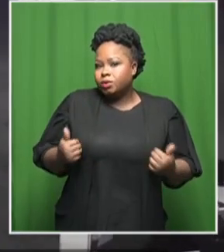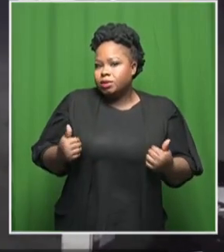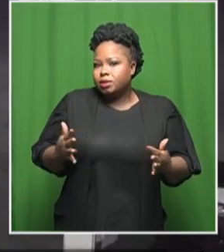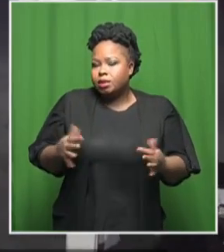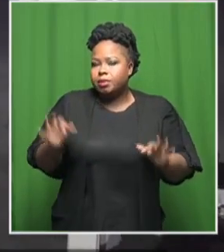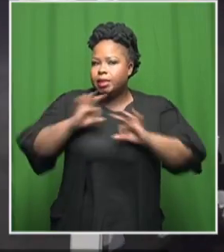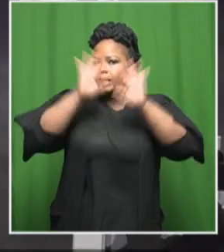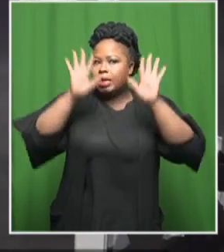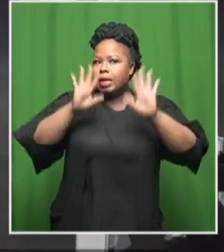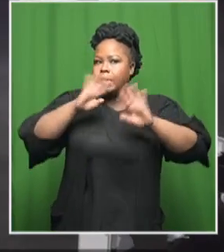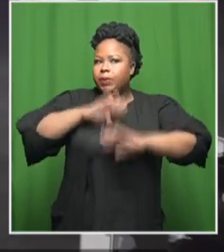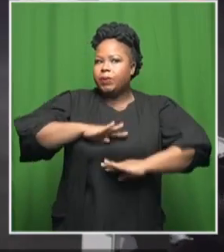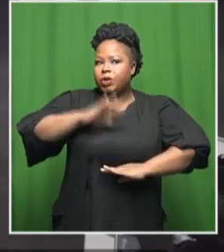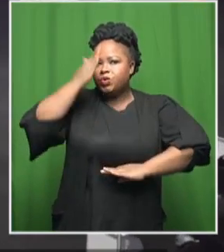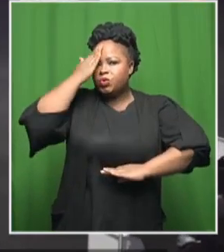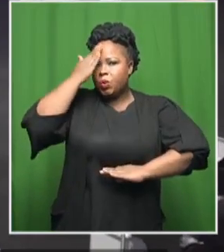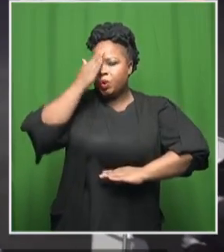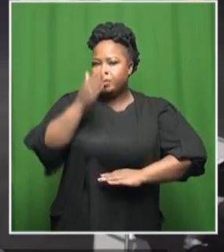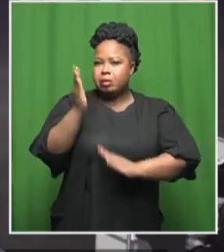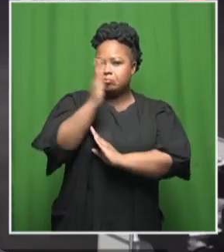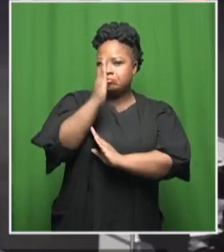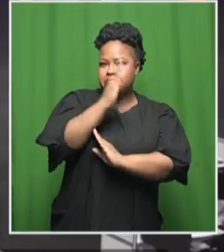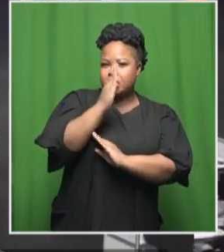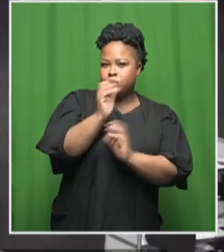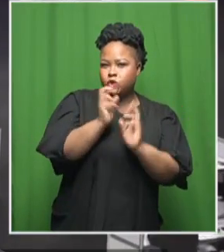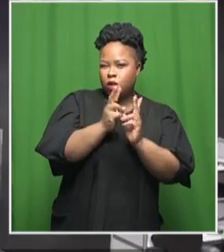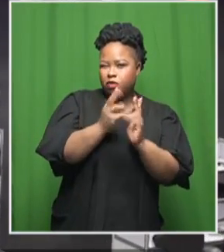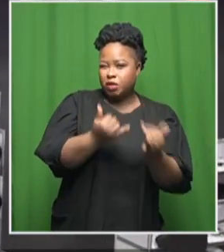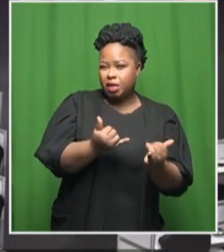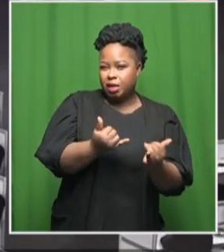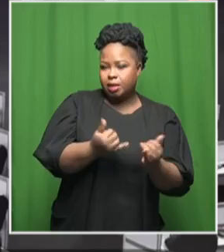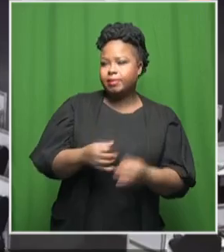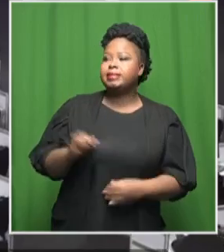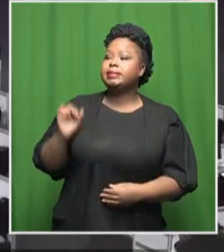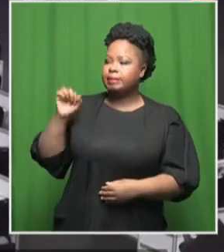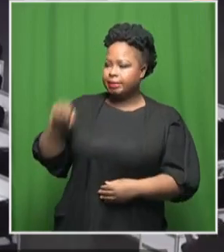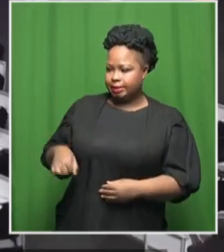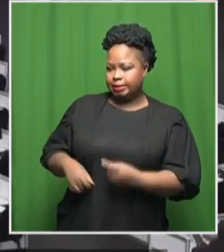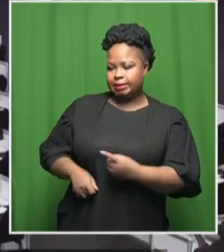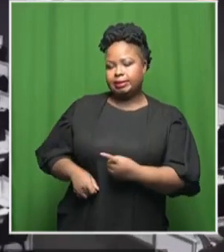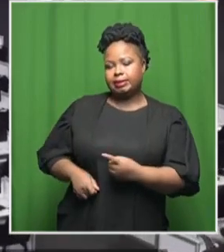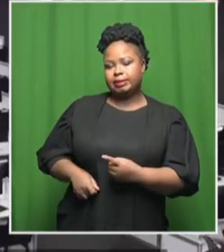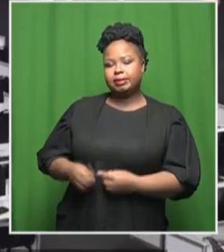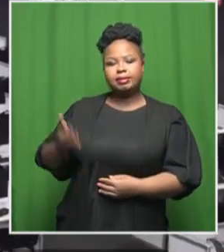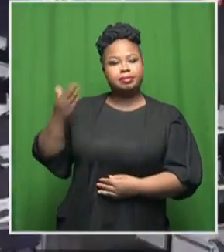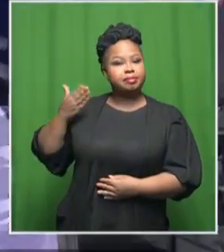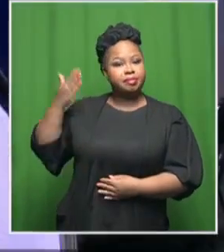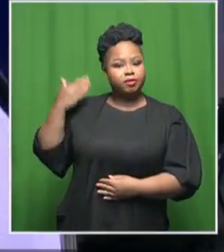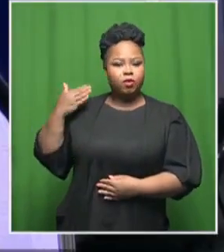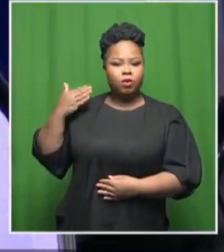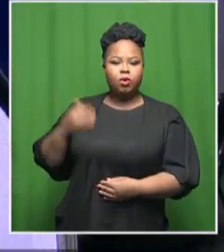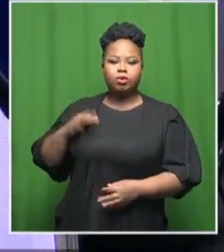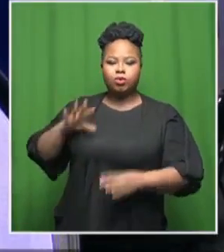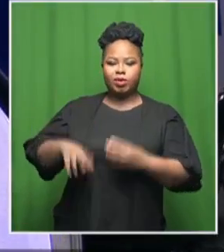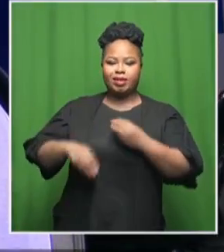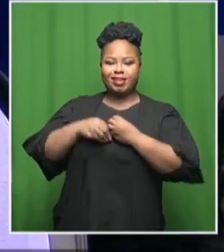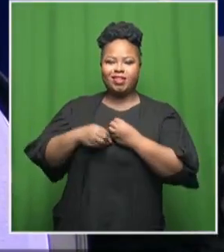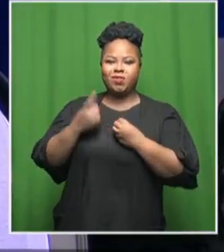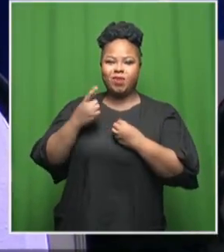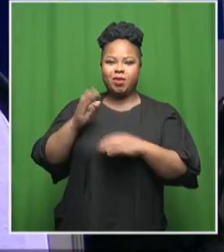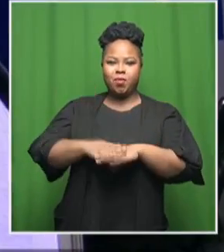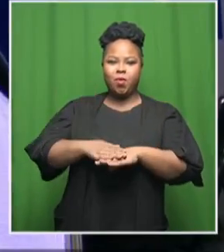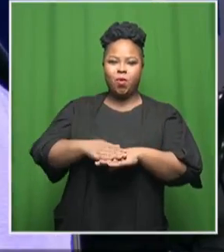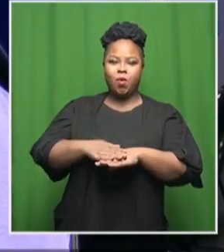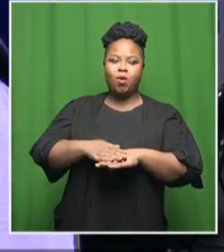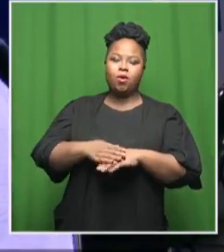much clearer picture by, say, midday today? Yes, historically, Leanne, we have an extra ballot this year for national